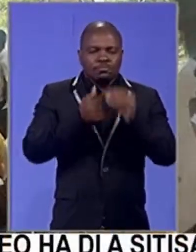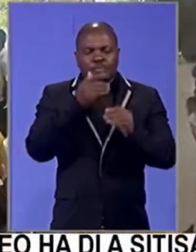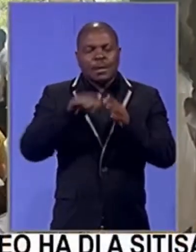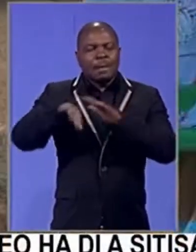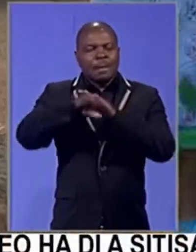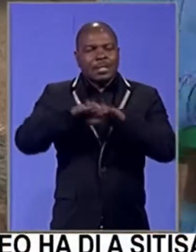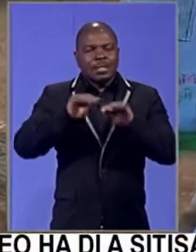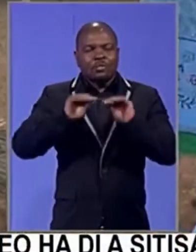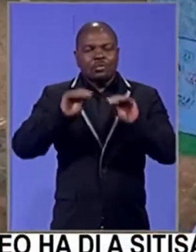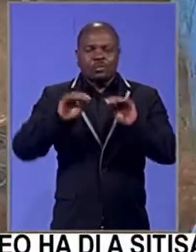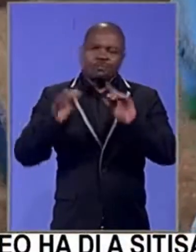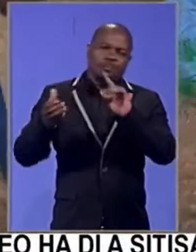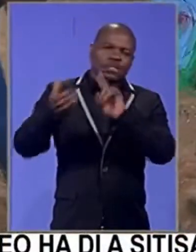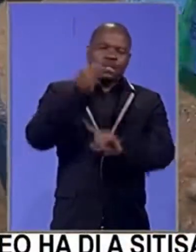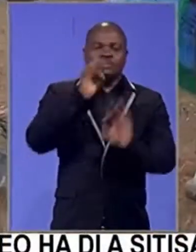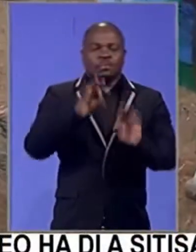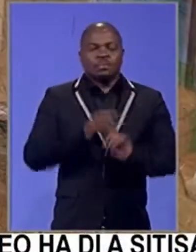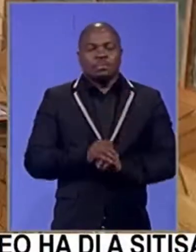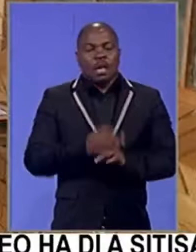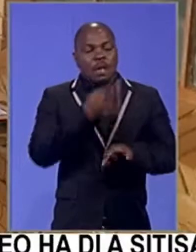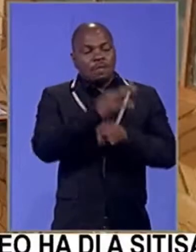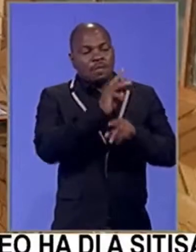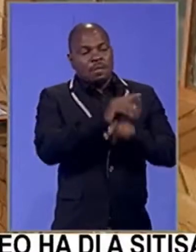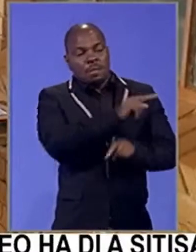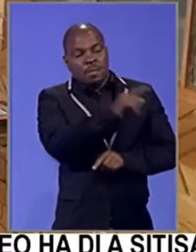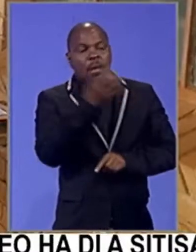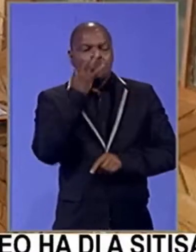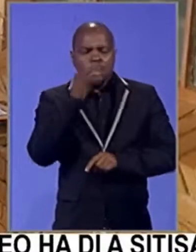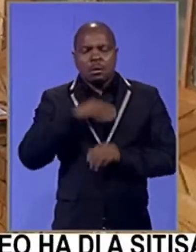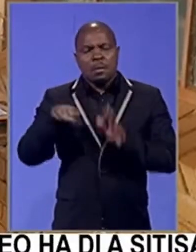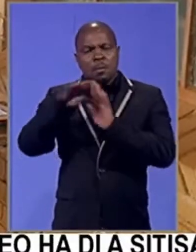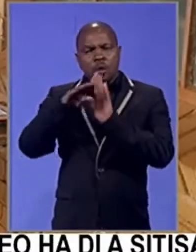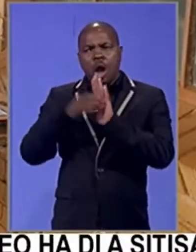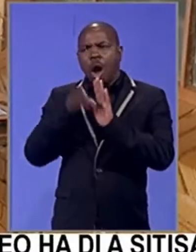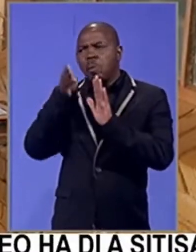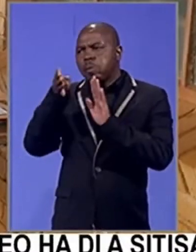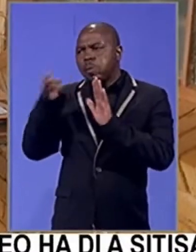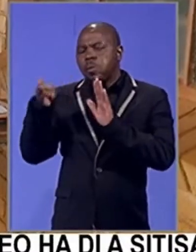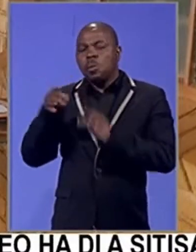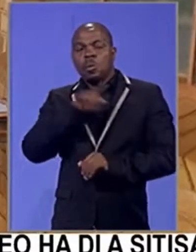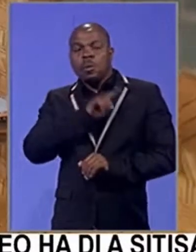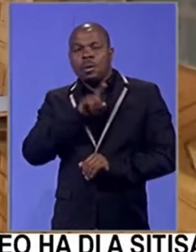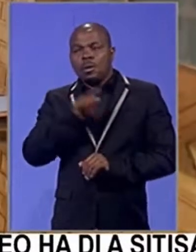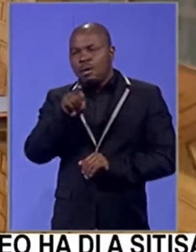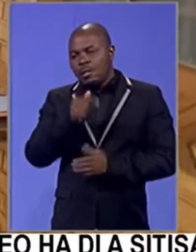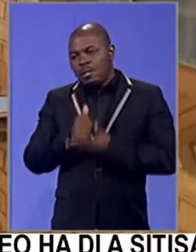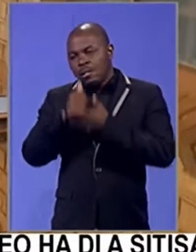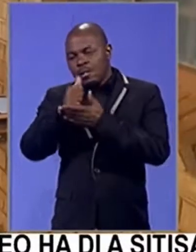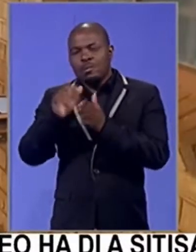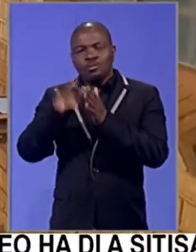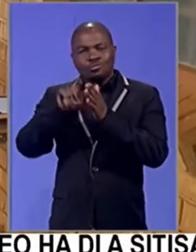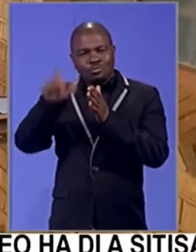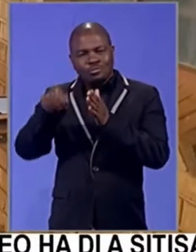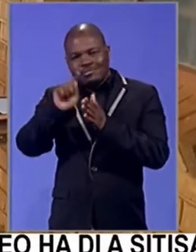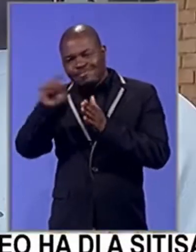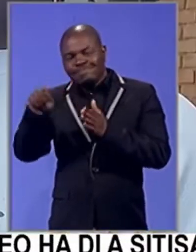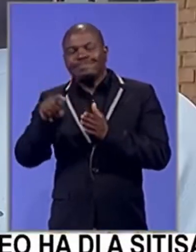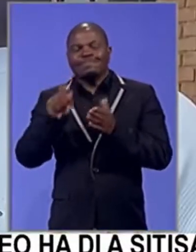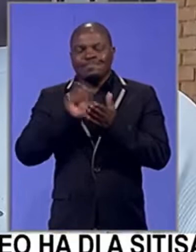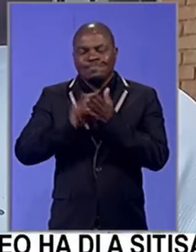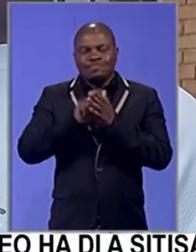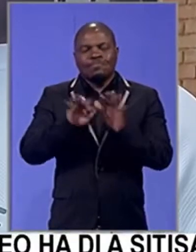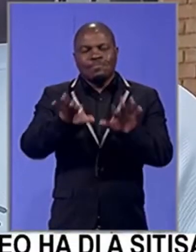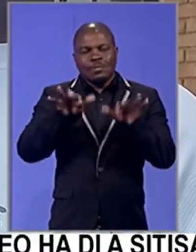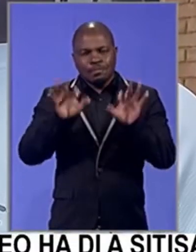ya motheo. Batswadi ba re hona le mananeo a kentsweng tshebetsong e le hore barutwana ba be malalalaotswe ho ngola ditlhatlhobo. To